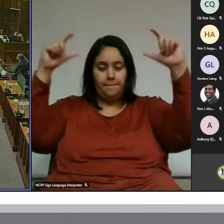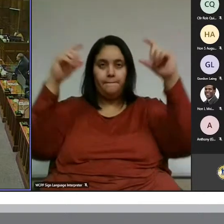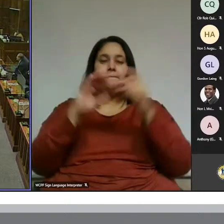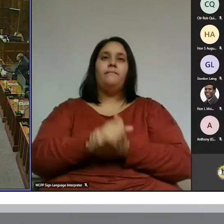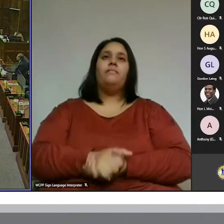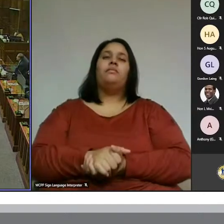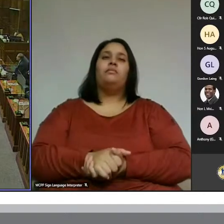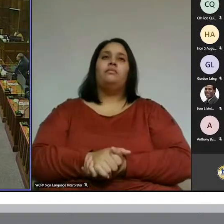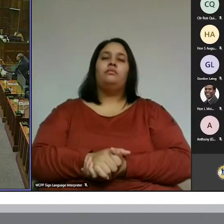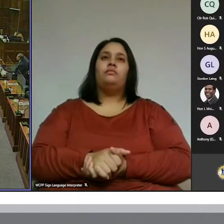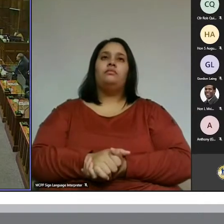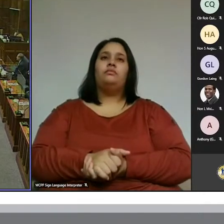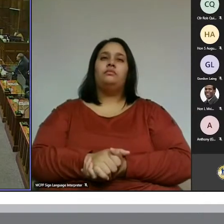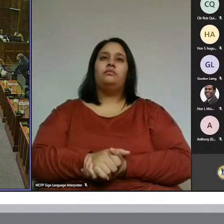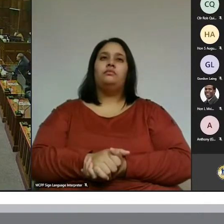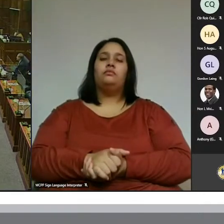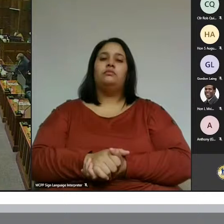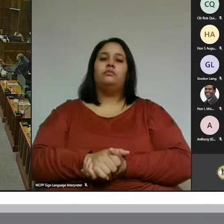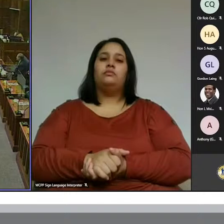and numerous other